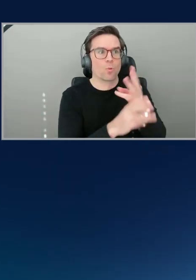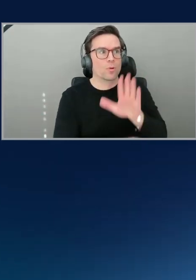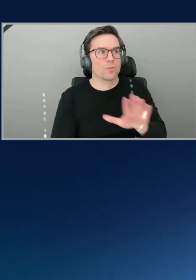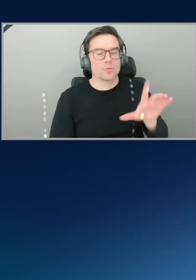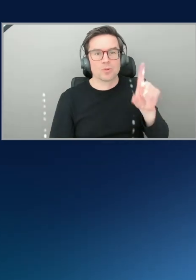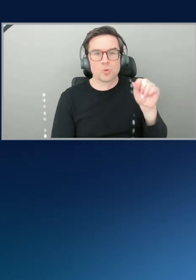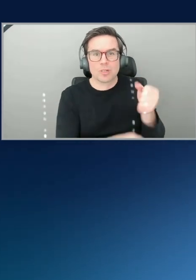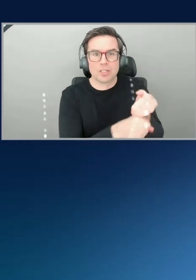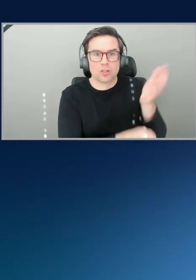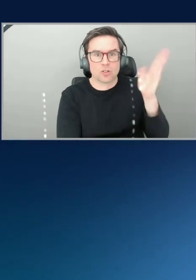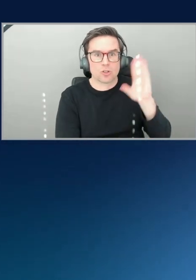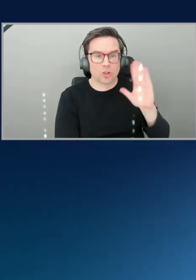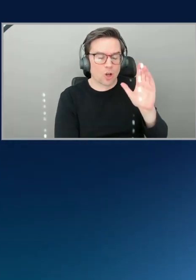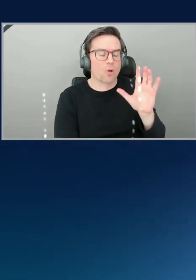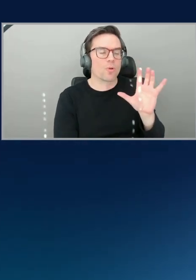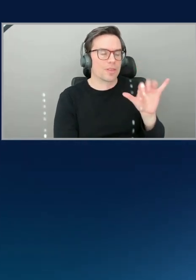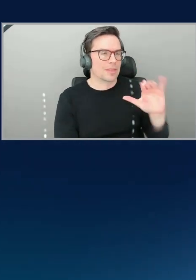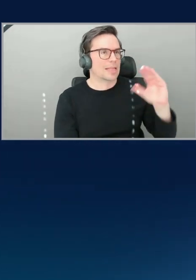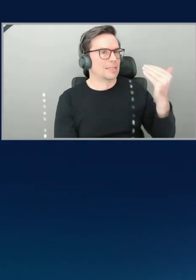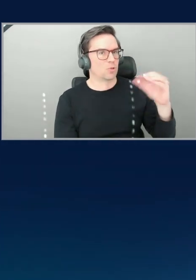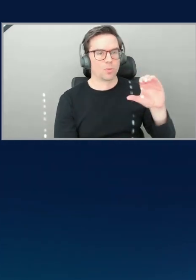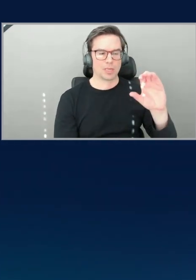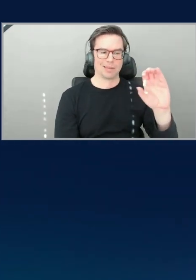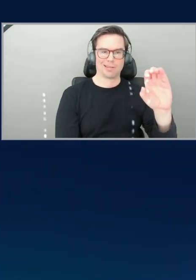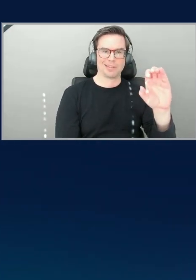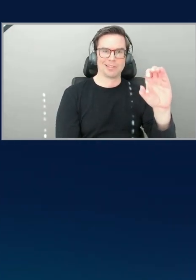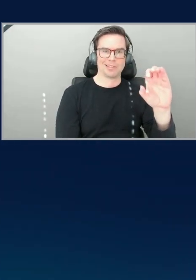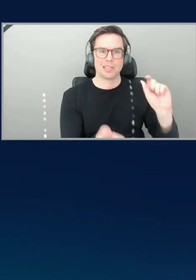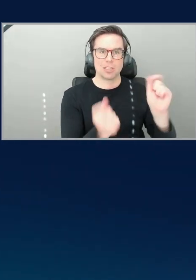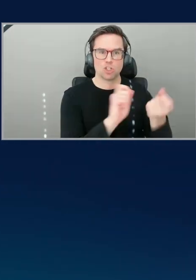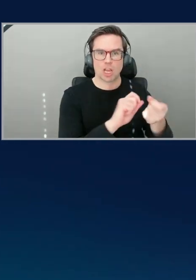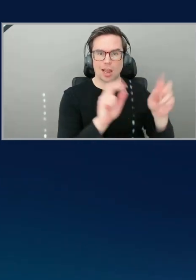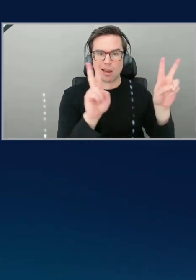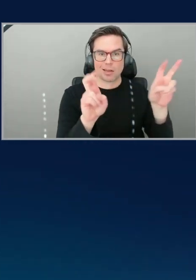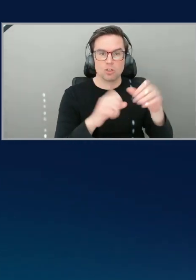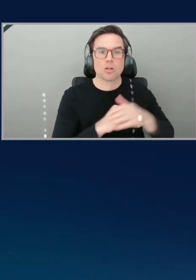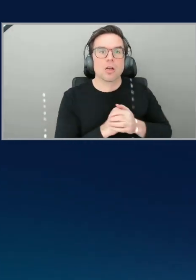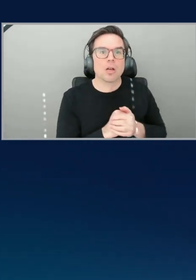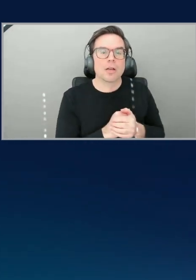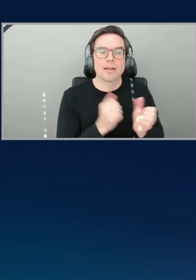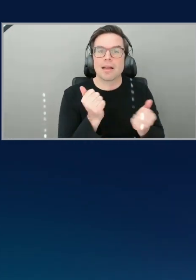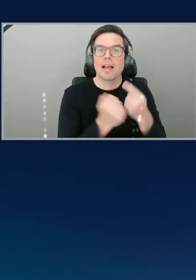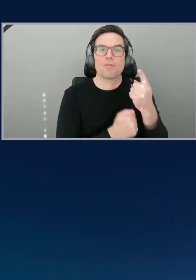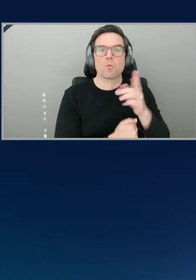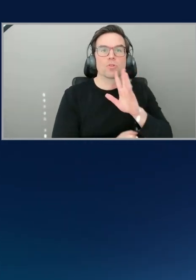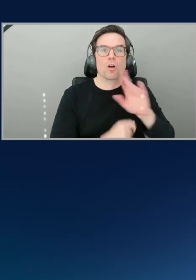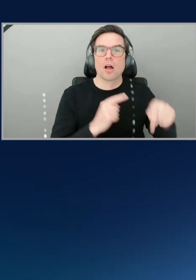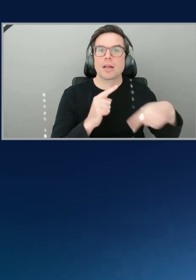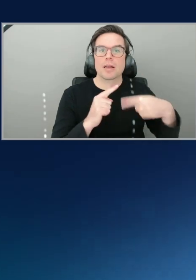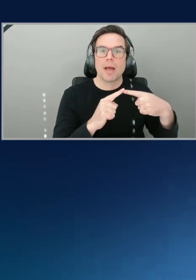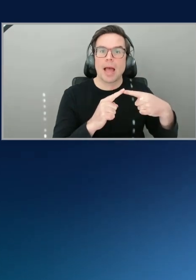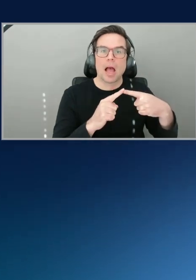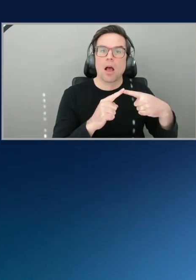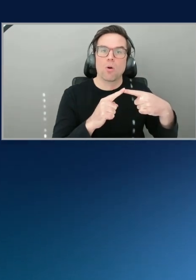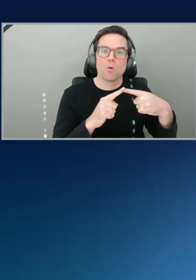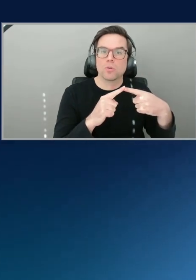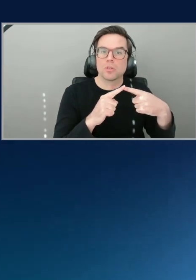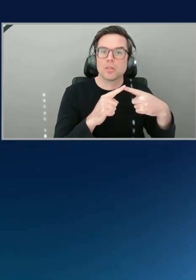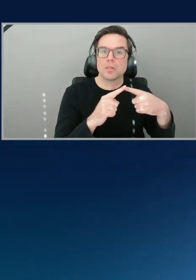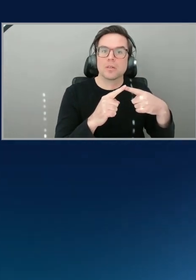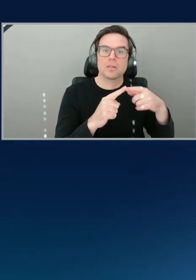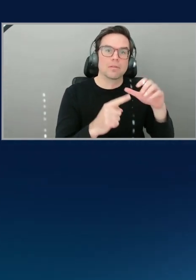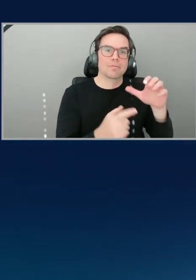a sea change, and everyone was talking about cloud computing. Maybe that's the closest thing I've seen to this.